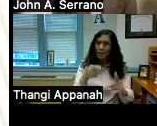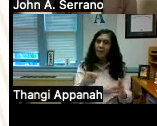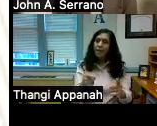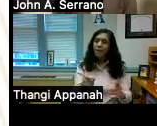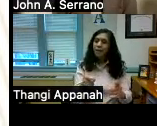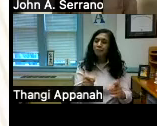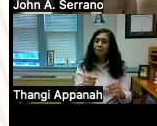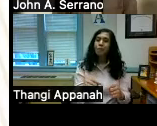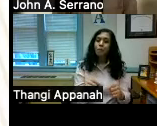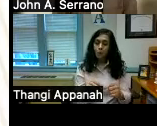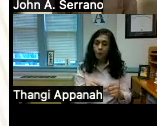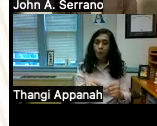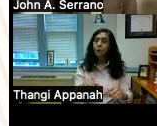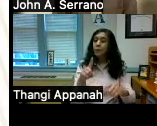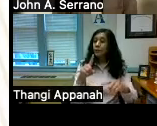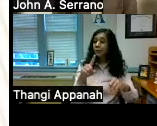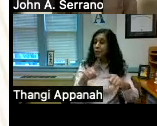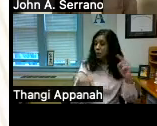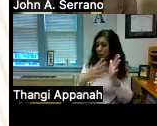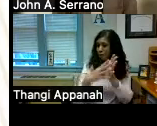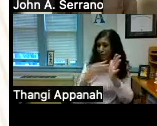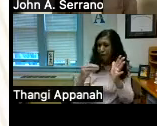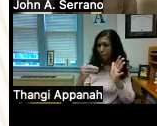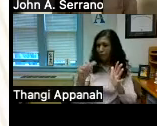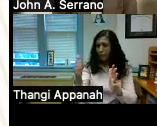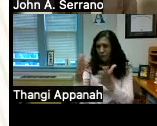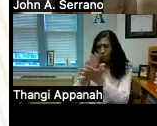It has to be very content specific.